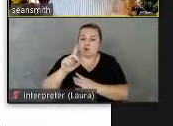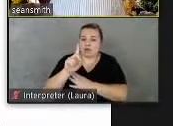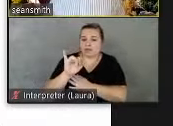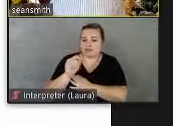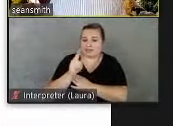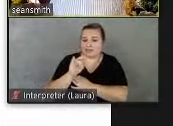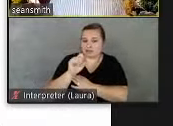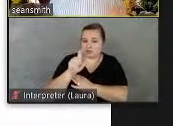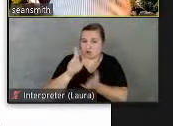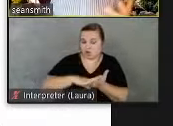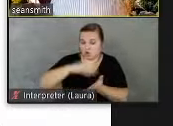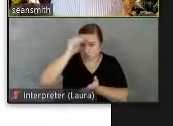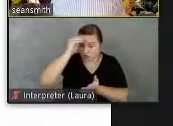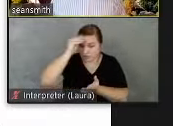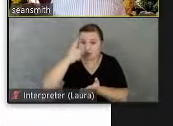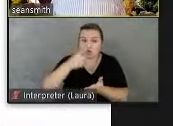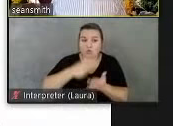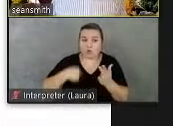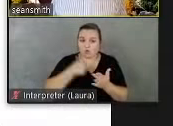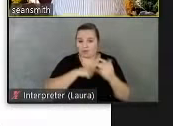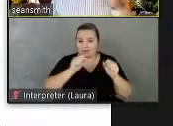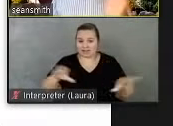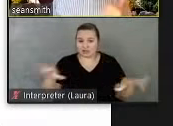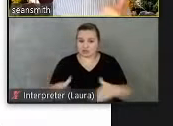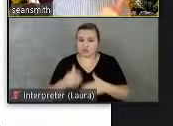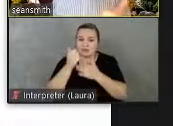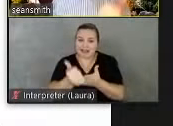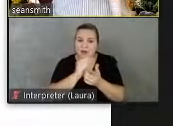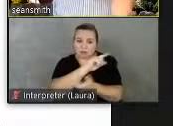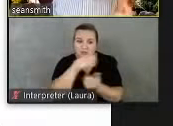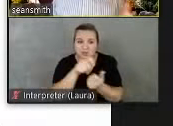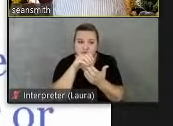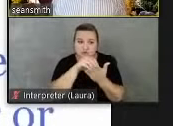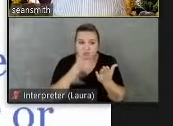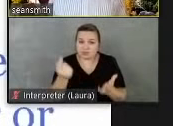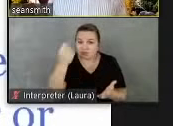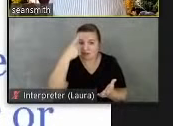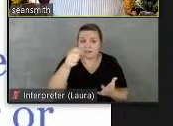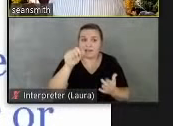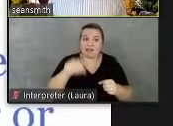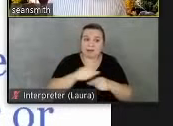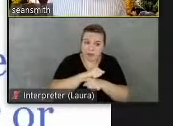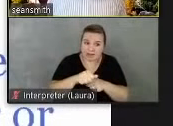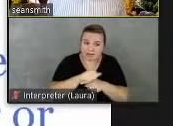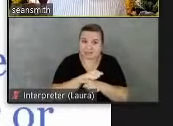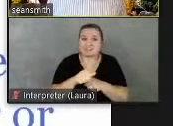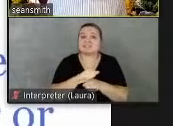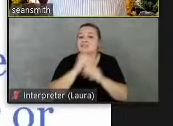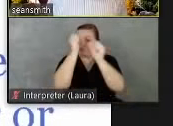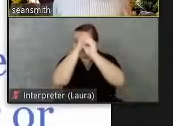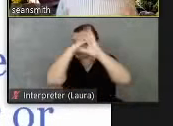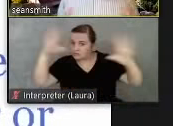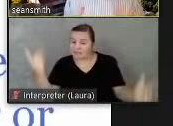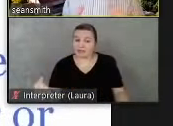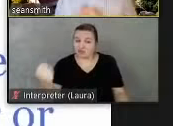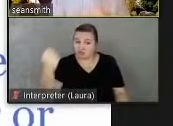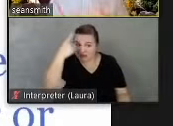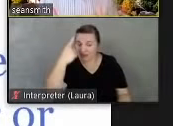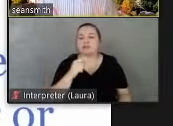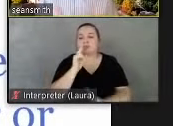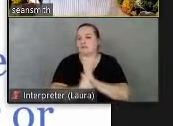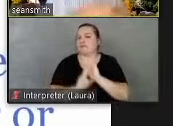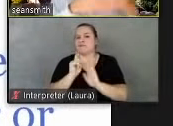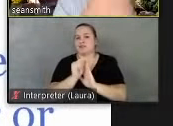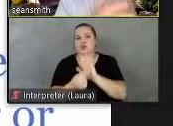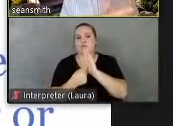gonna do here to make certain the students understand it, they can practice it, they can visualize it, or we're gonna use video modeling? Well, this is a perfect